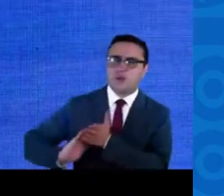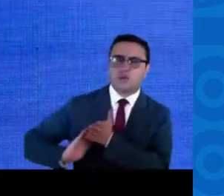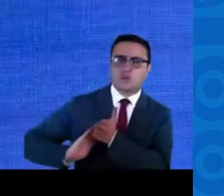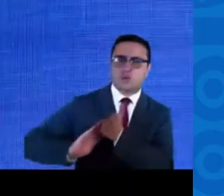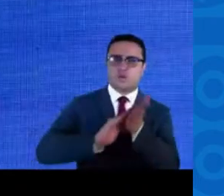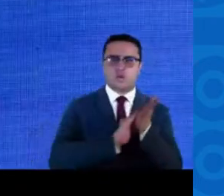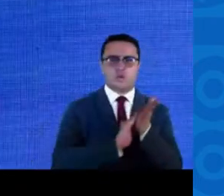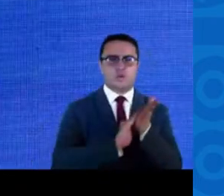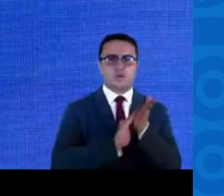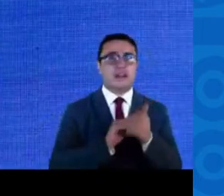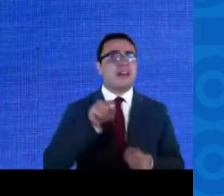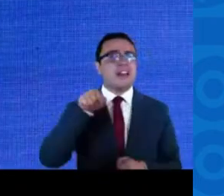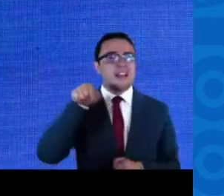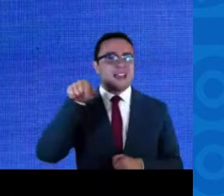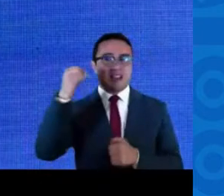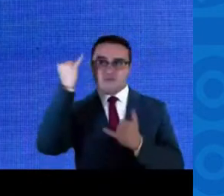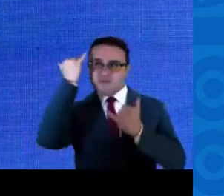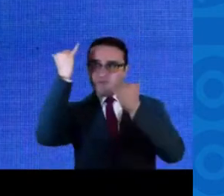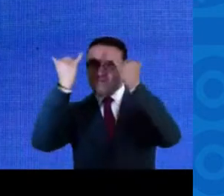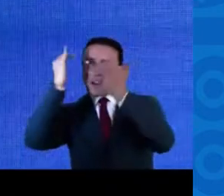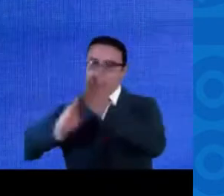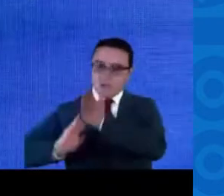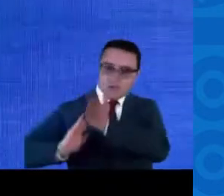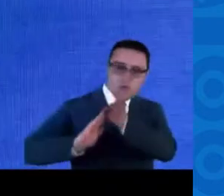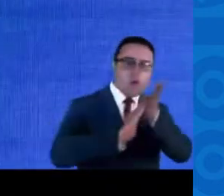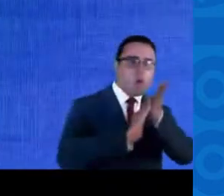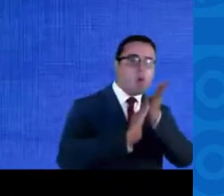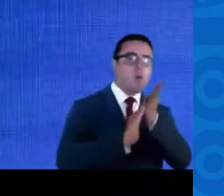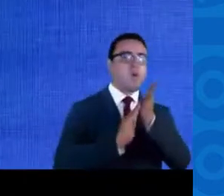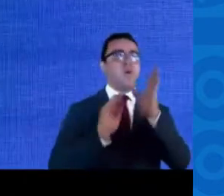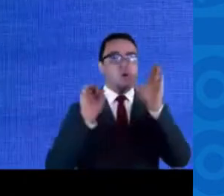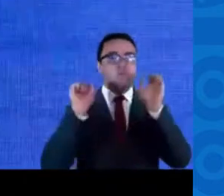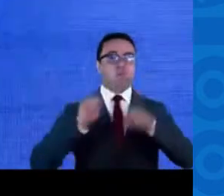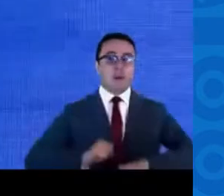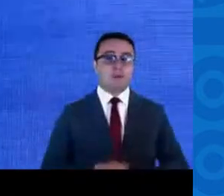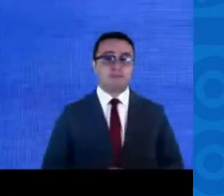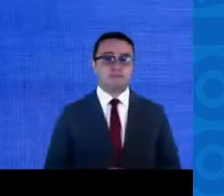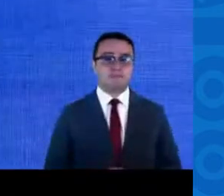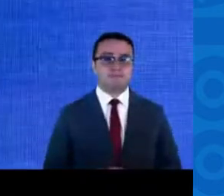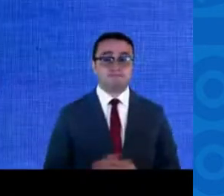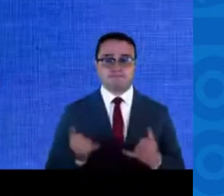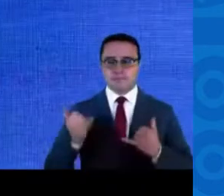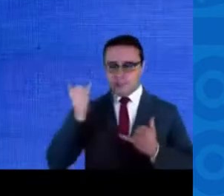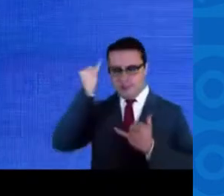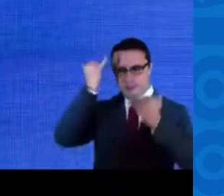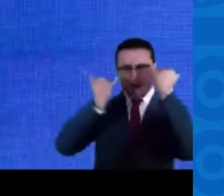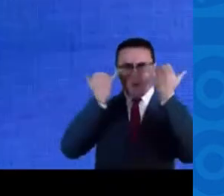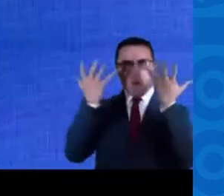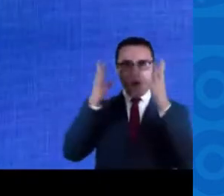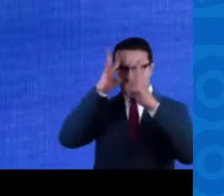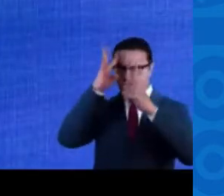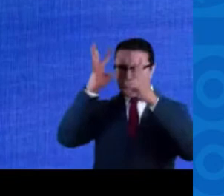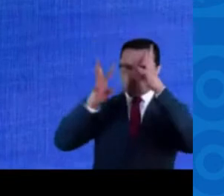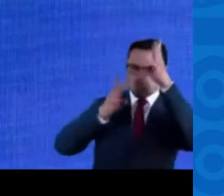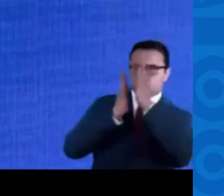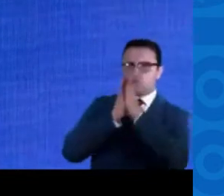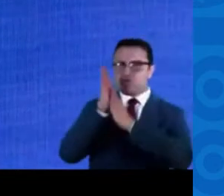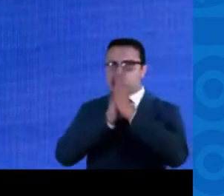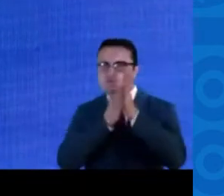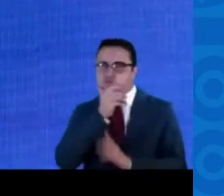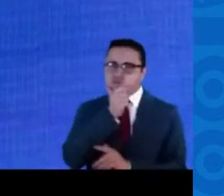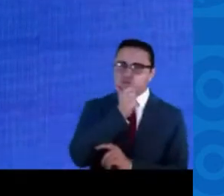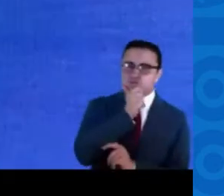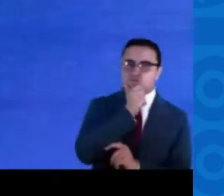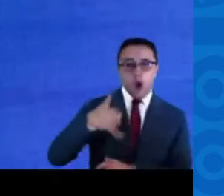in the achievement of those solutions. And this is achieved with innovation. And I am very pleased to talk about innovation